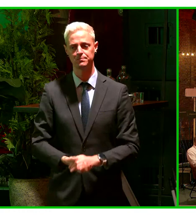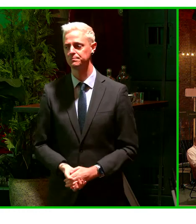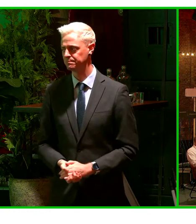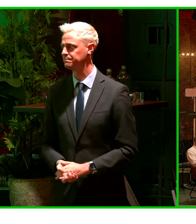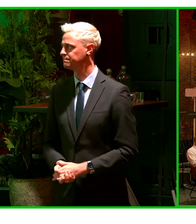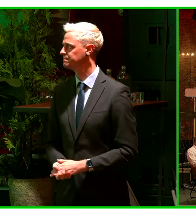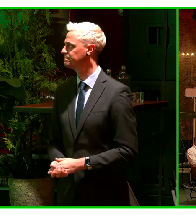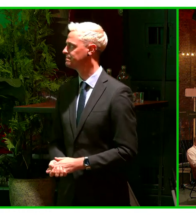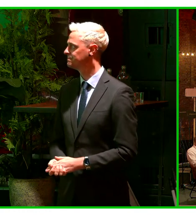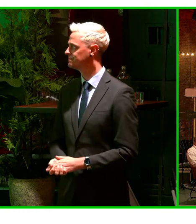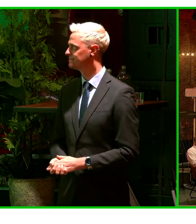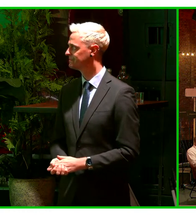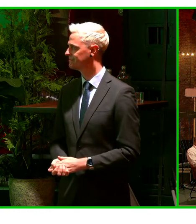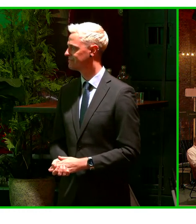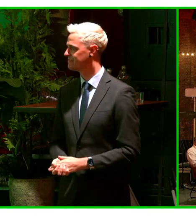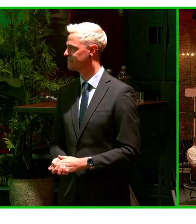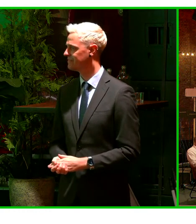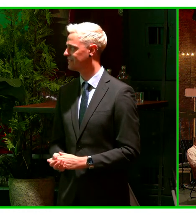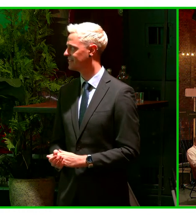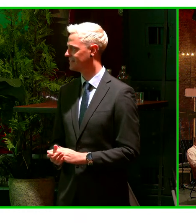I'll see which one I haven't asked.